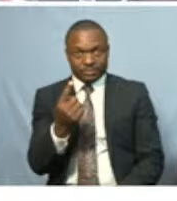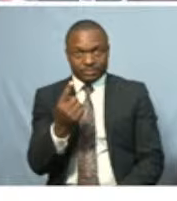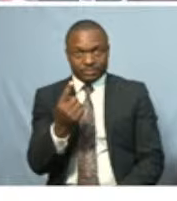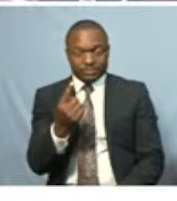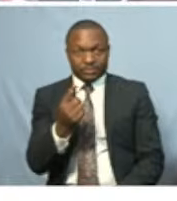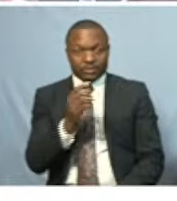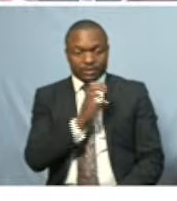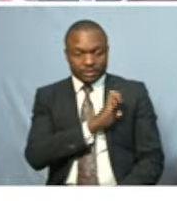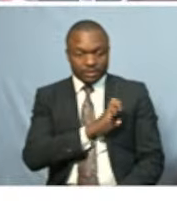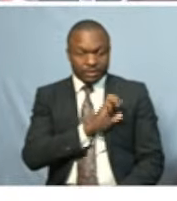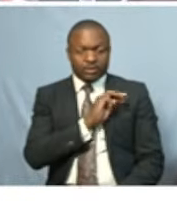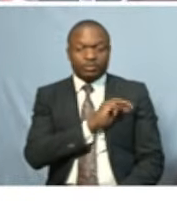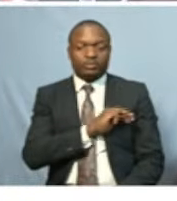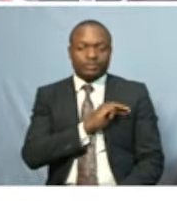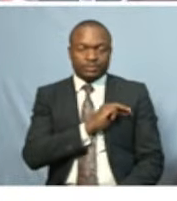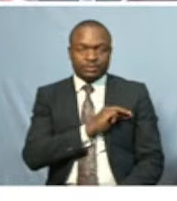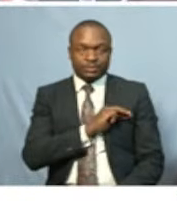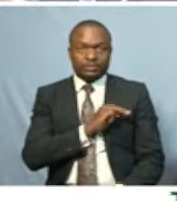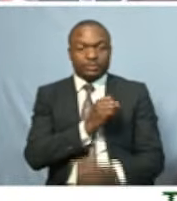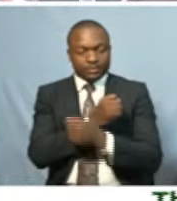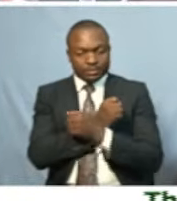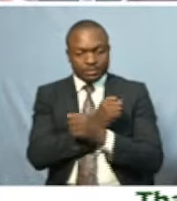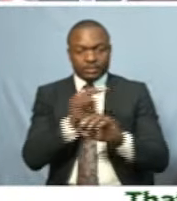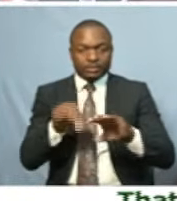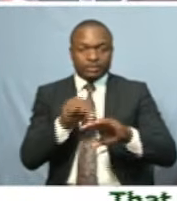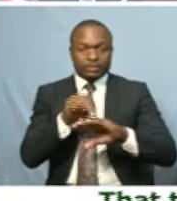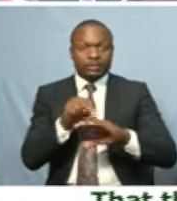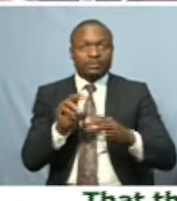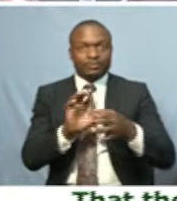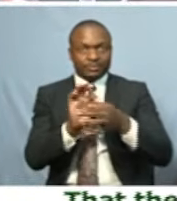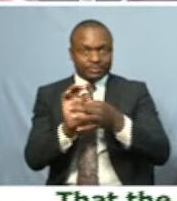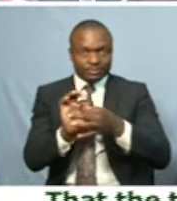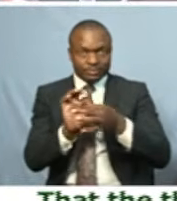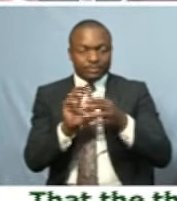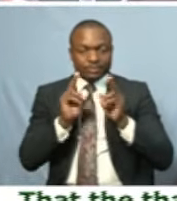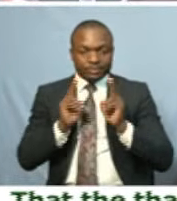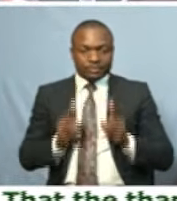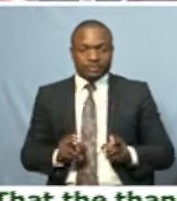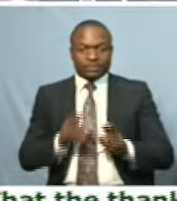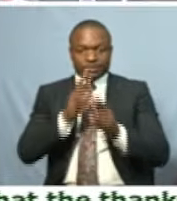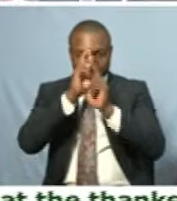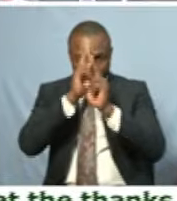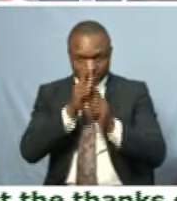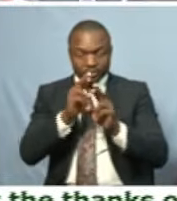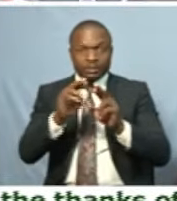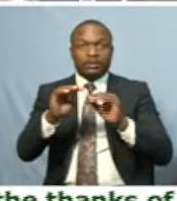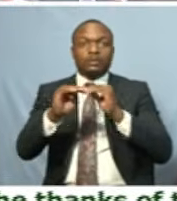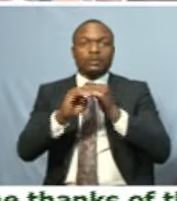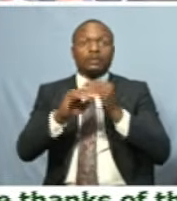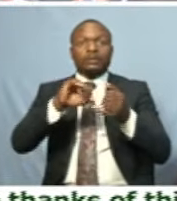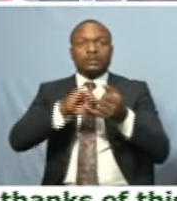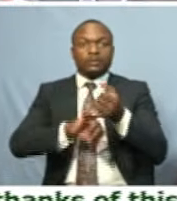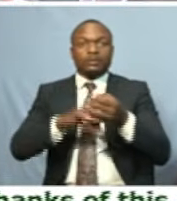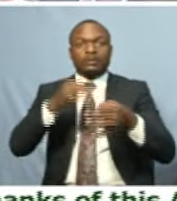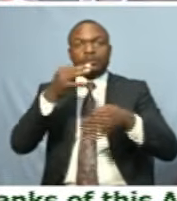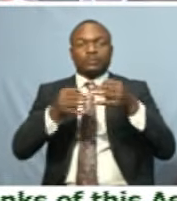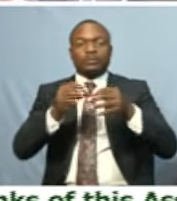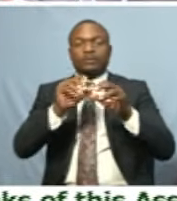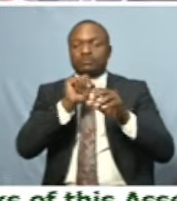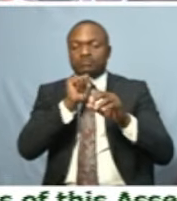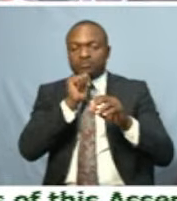and ethics, patriotism and national unity, human dignity, equity, social justice, and